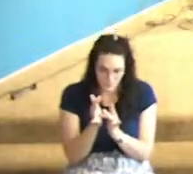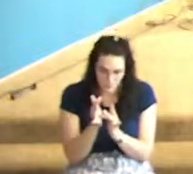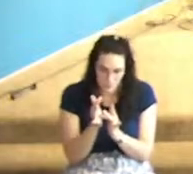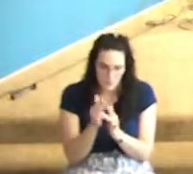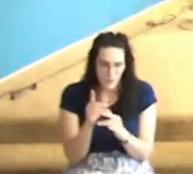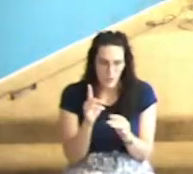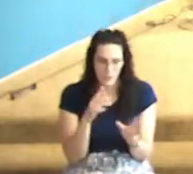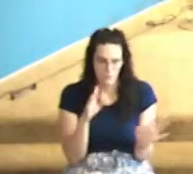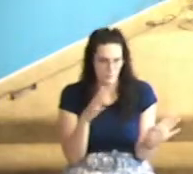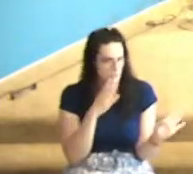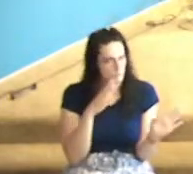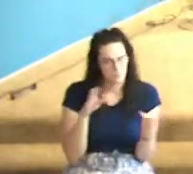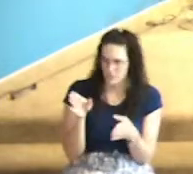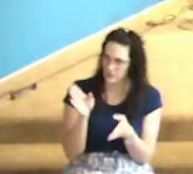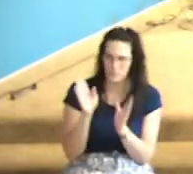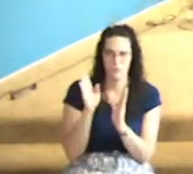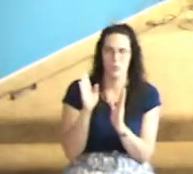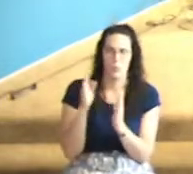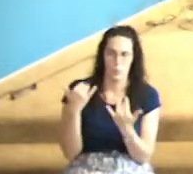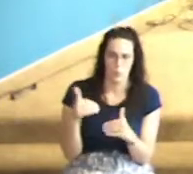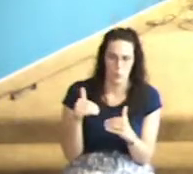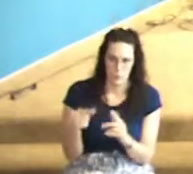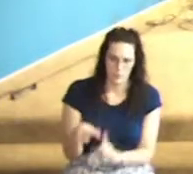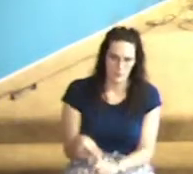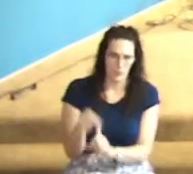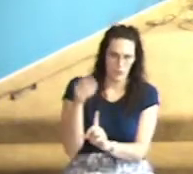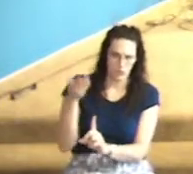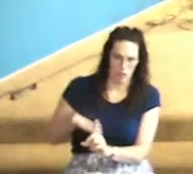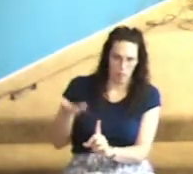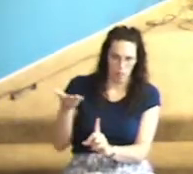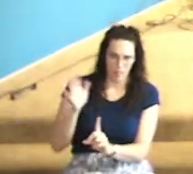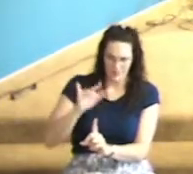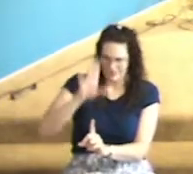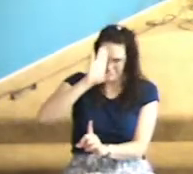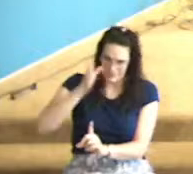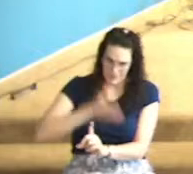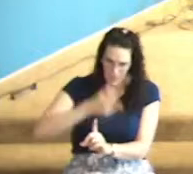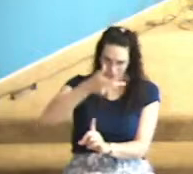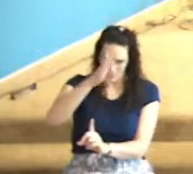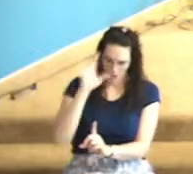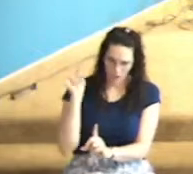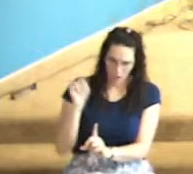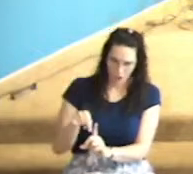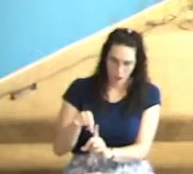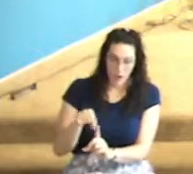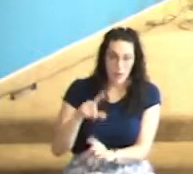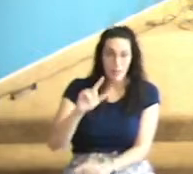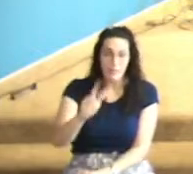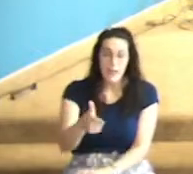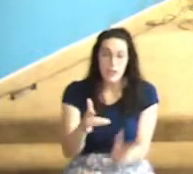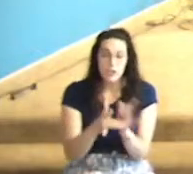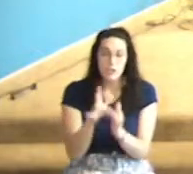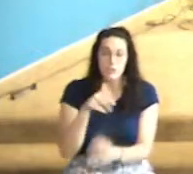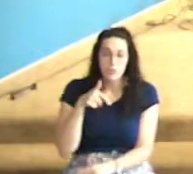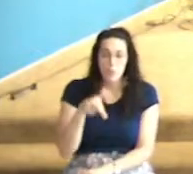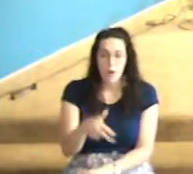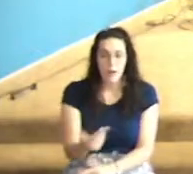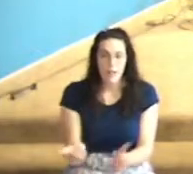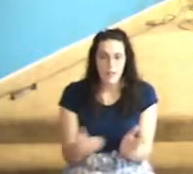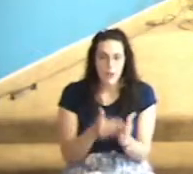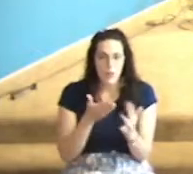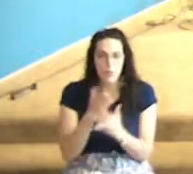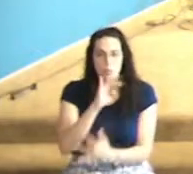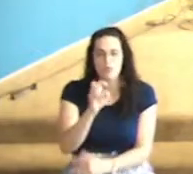attention. They're like, someone special here. This is the Son of God. And then later on, Jesus is walking again